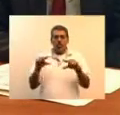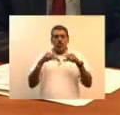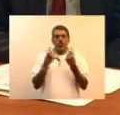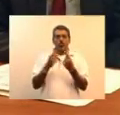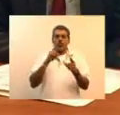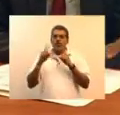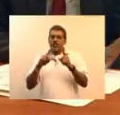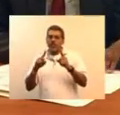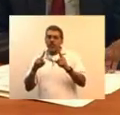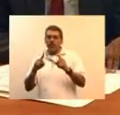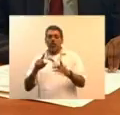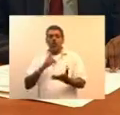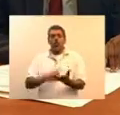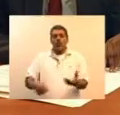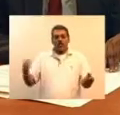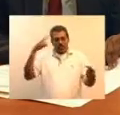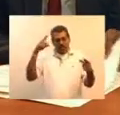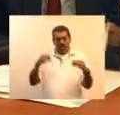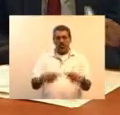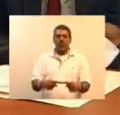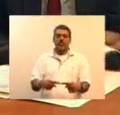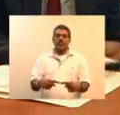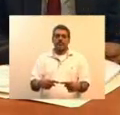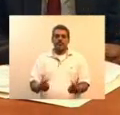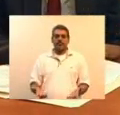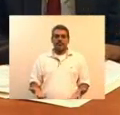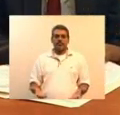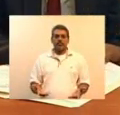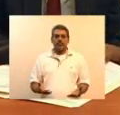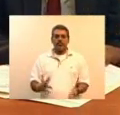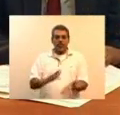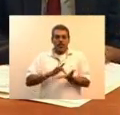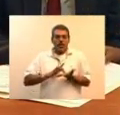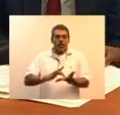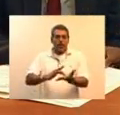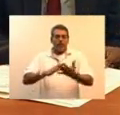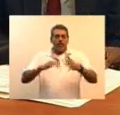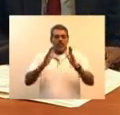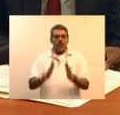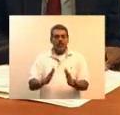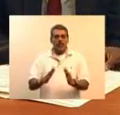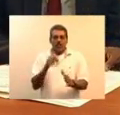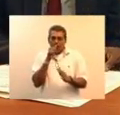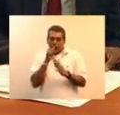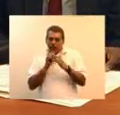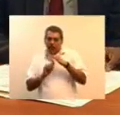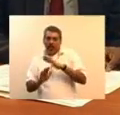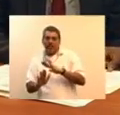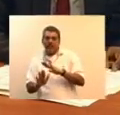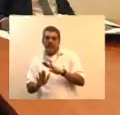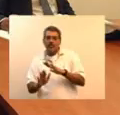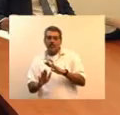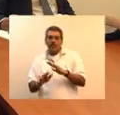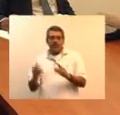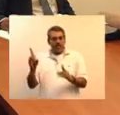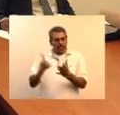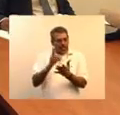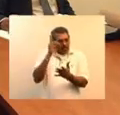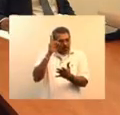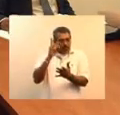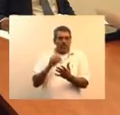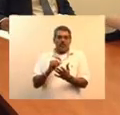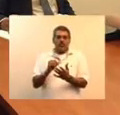of confidentiality, and it is the confidential nature of the proceedings that makes mediation